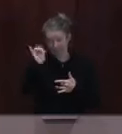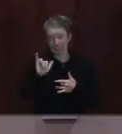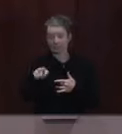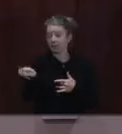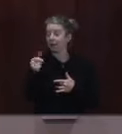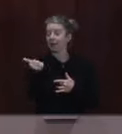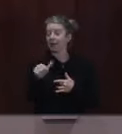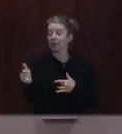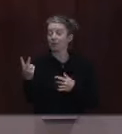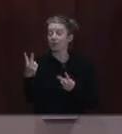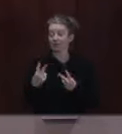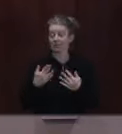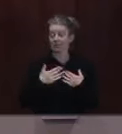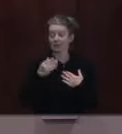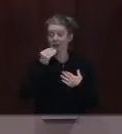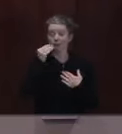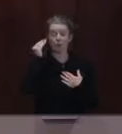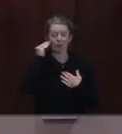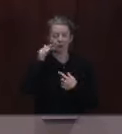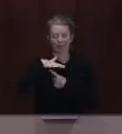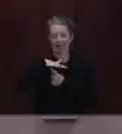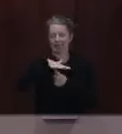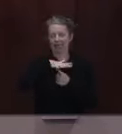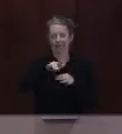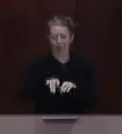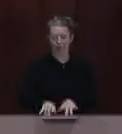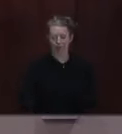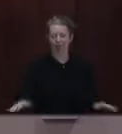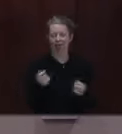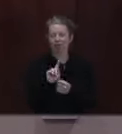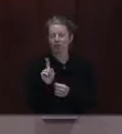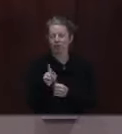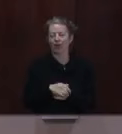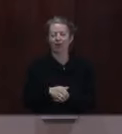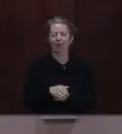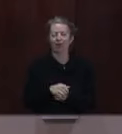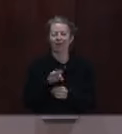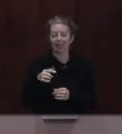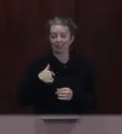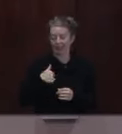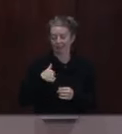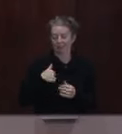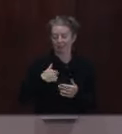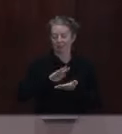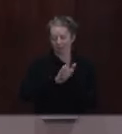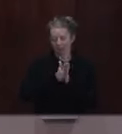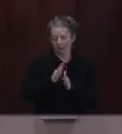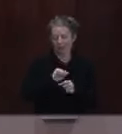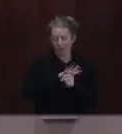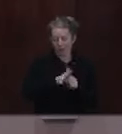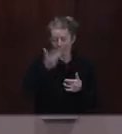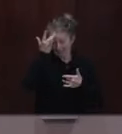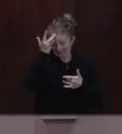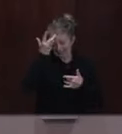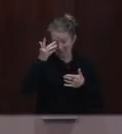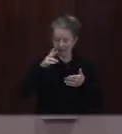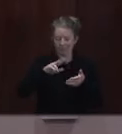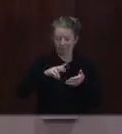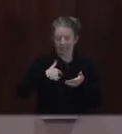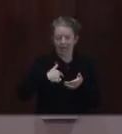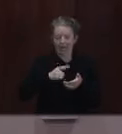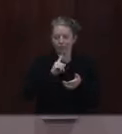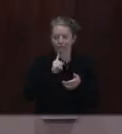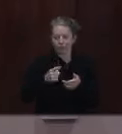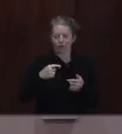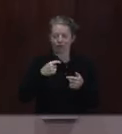mean, we got leaves all over the place. So if I did end up getting it, I'm probably going to tell you that everybody in my house is coughing, you know,